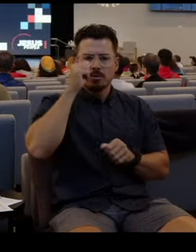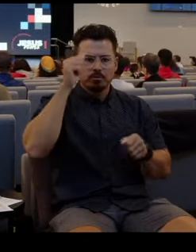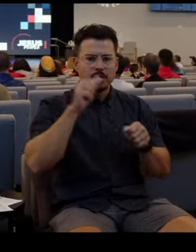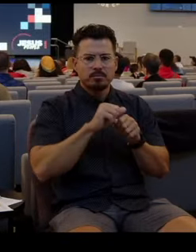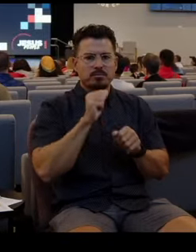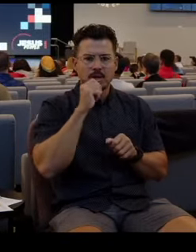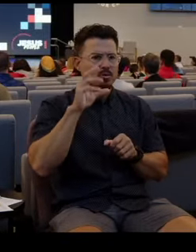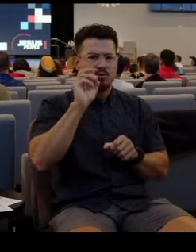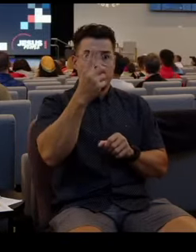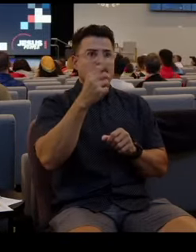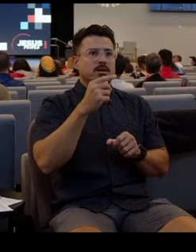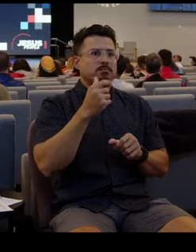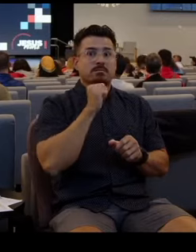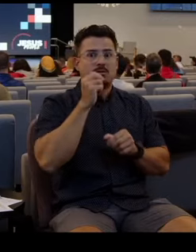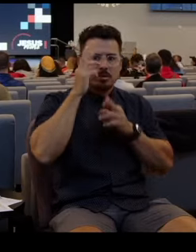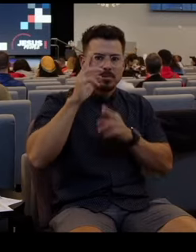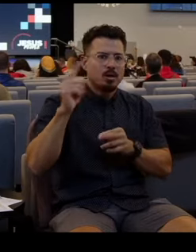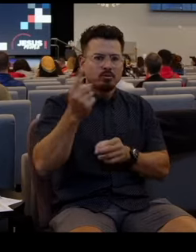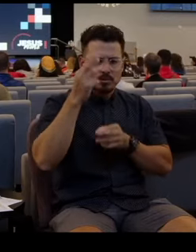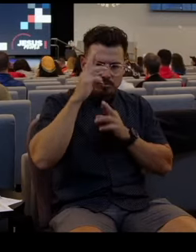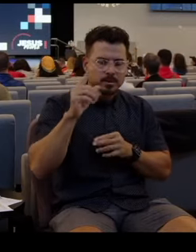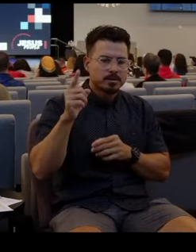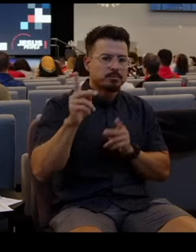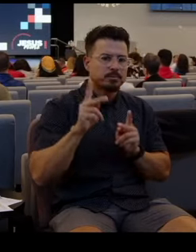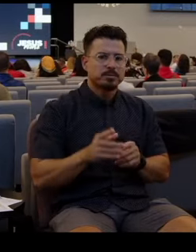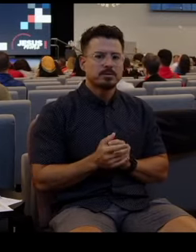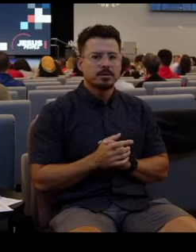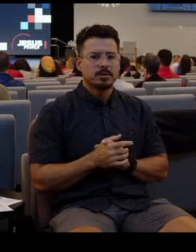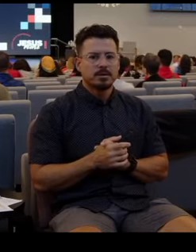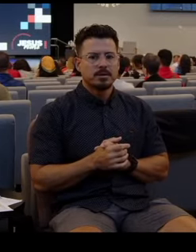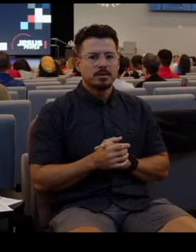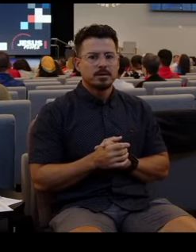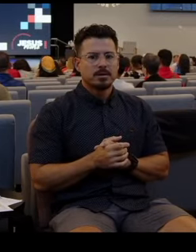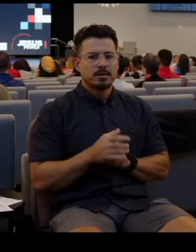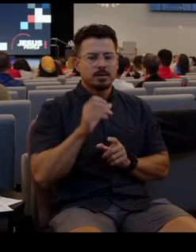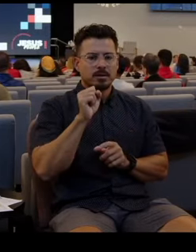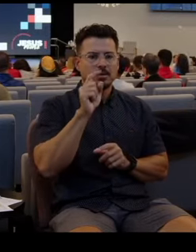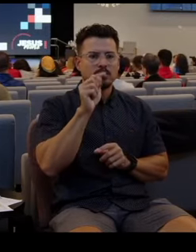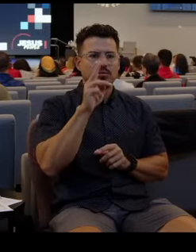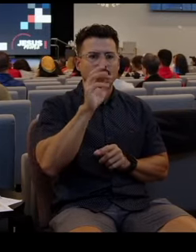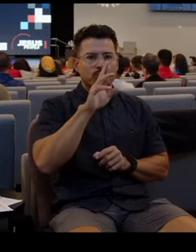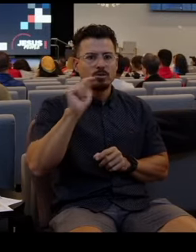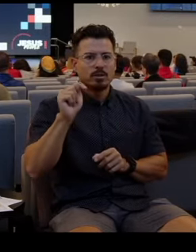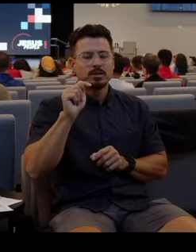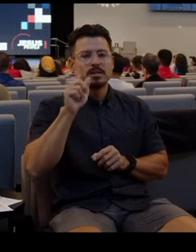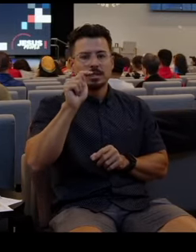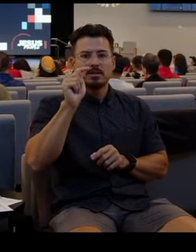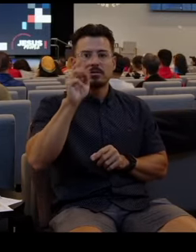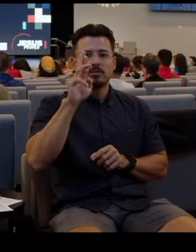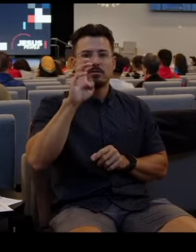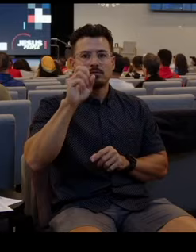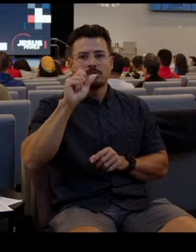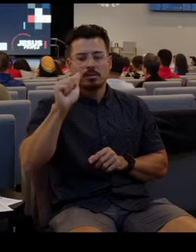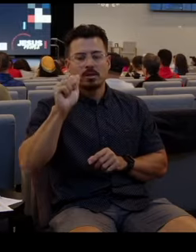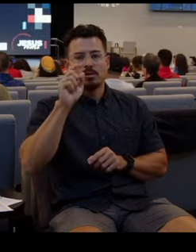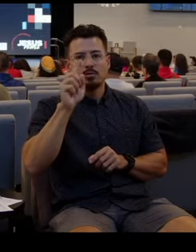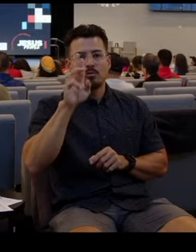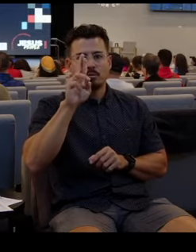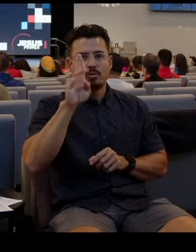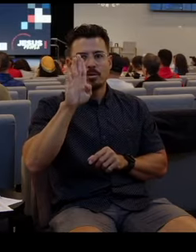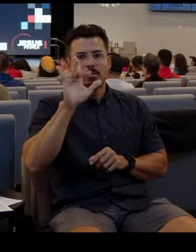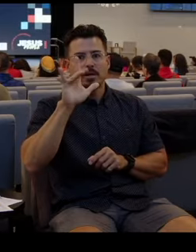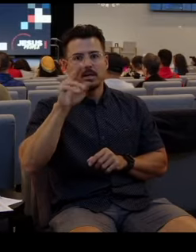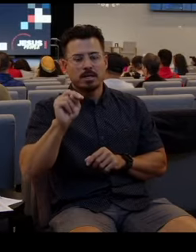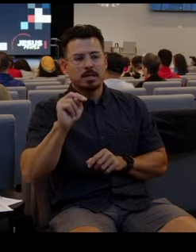respect them. And there's another couple that many of you don't know well anymore, Stuart and Teresa Reblin. They were on staff here for 18 years.